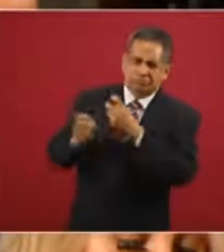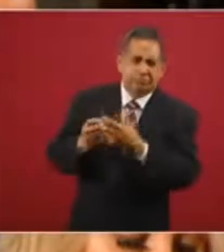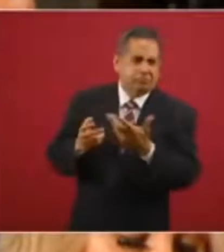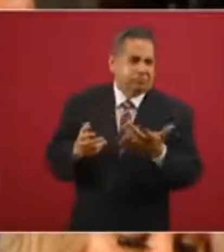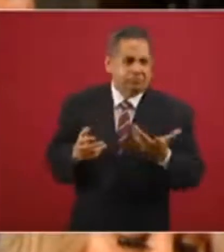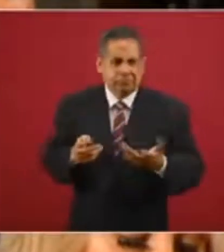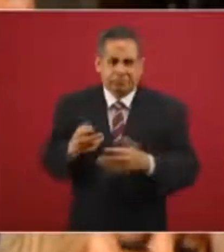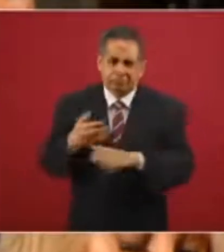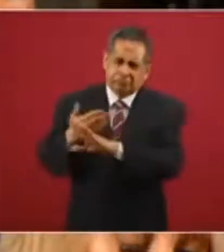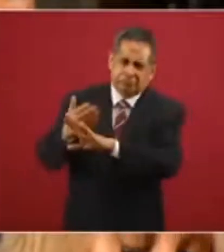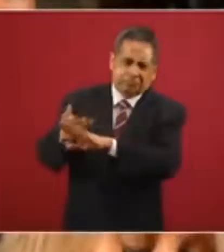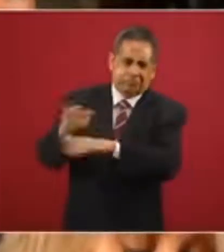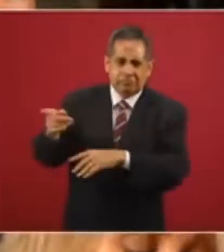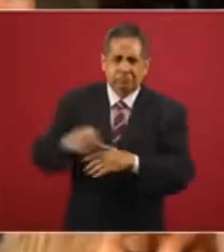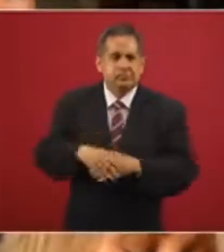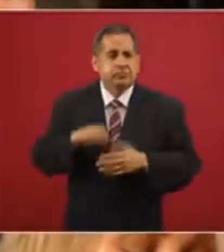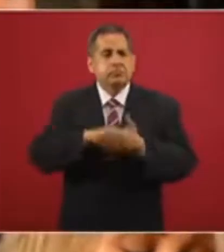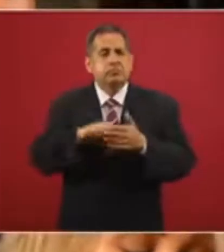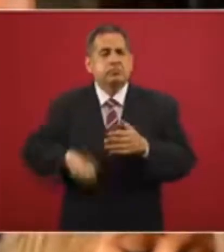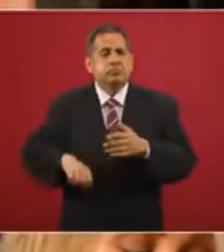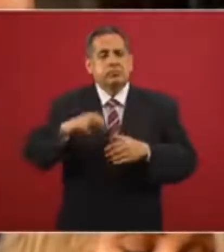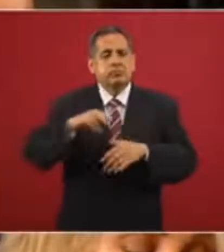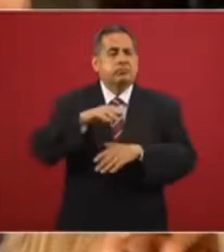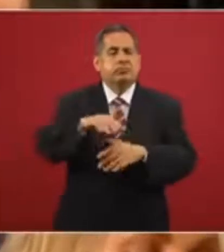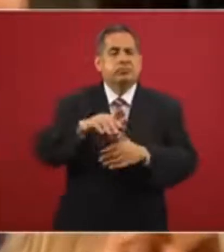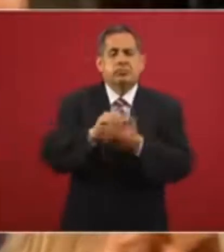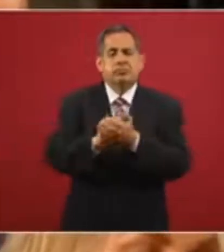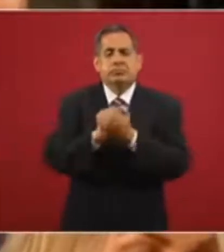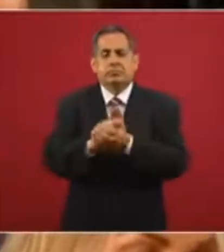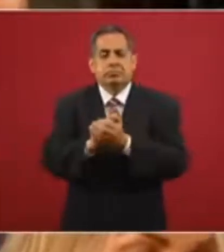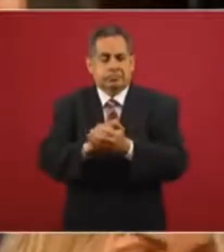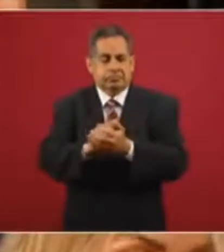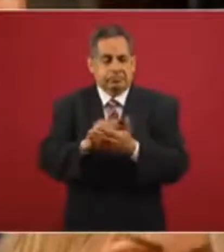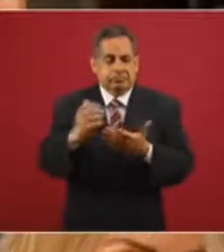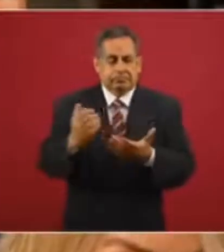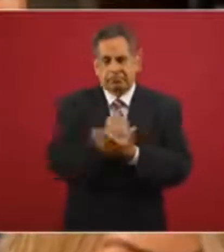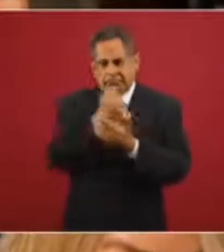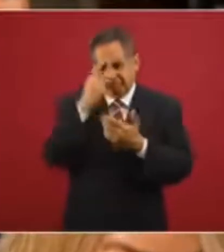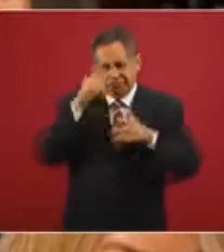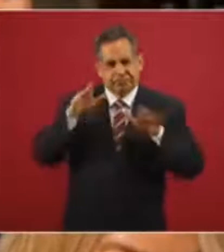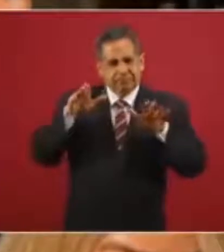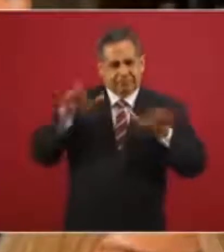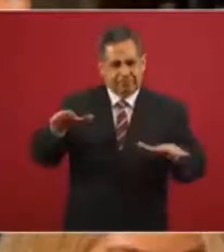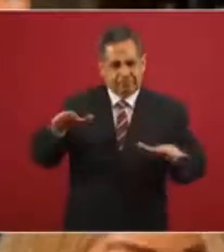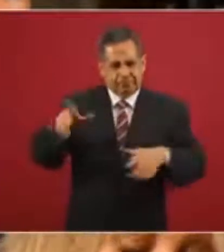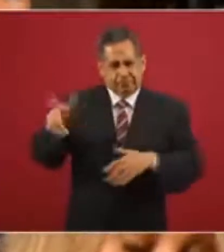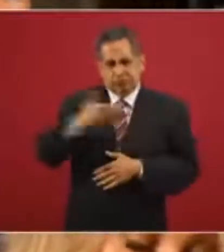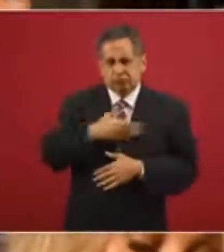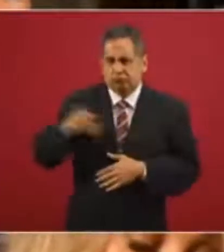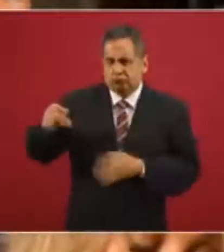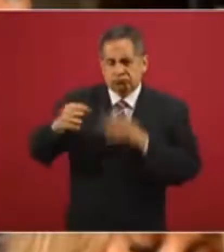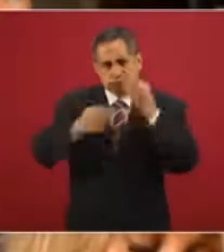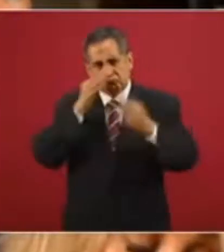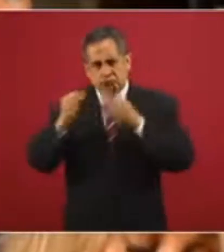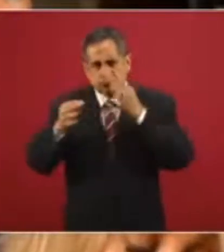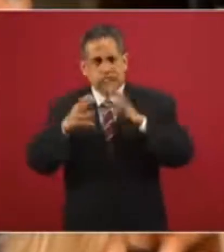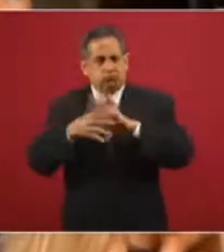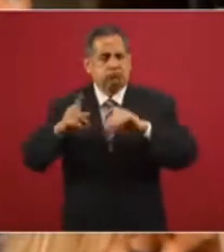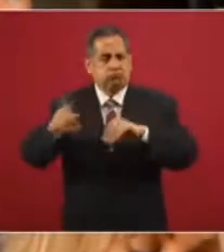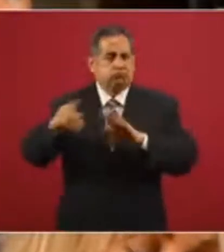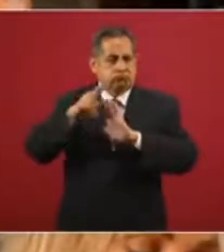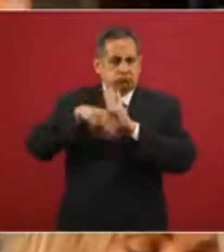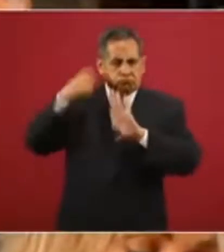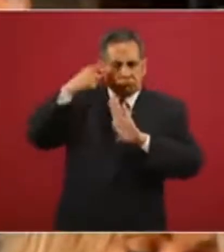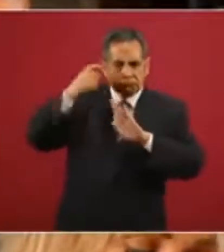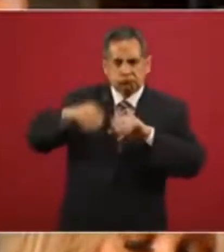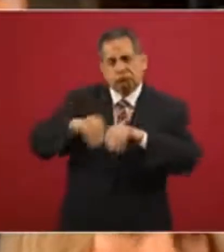ejemplo, si está promocionando la rifa en alusión al avión presidencial, usted ya ha lanzado un video